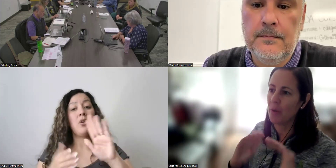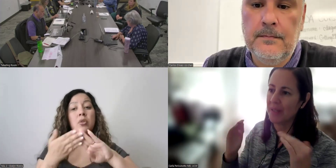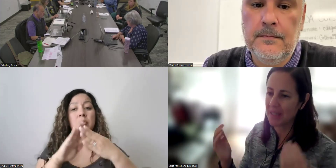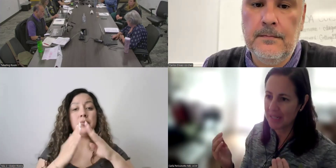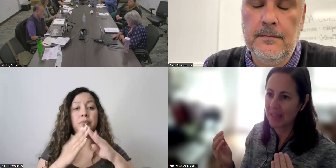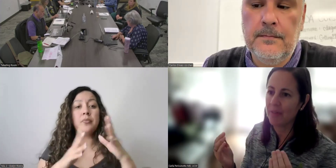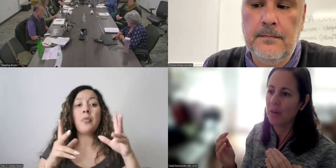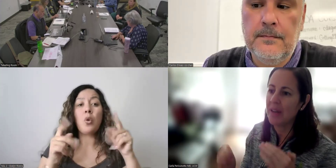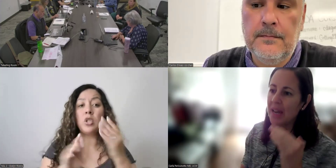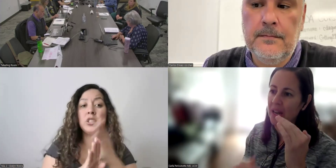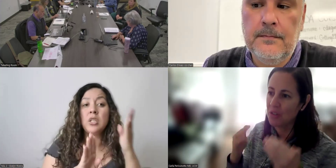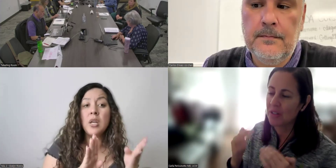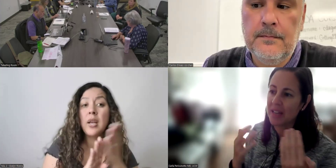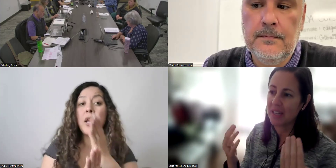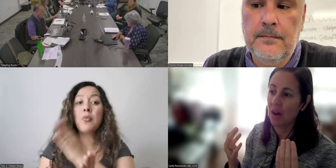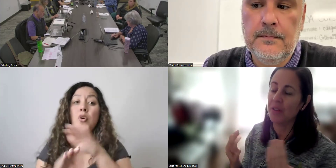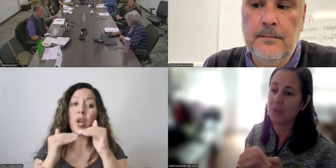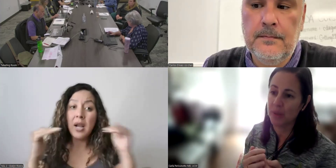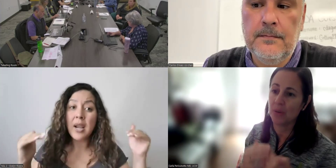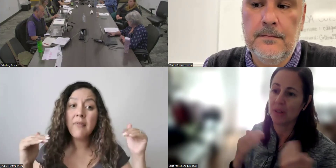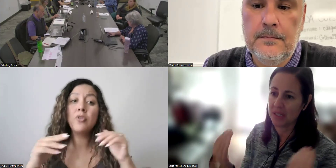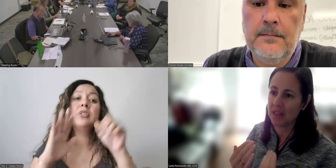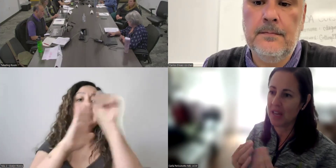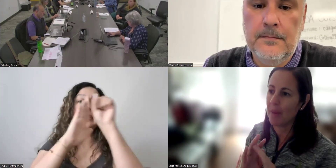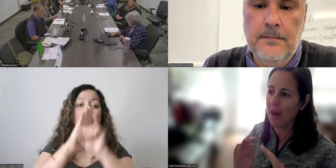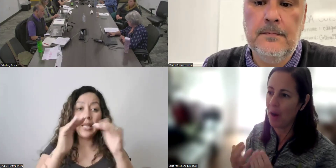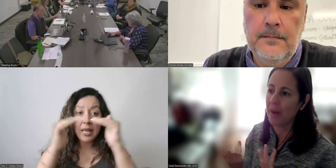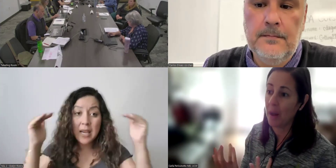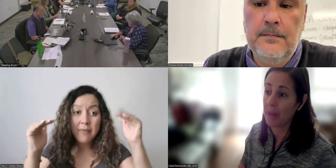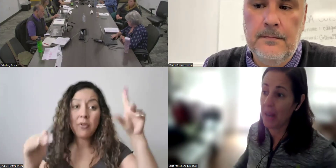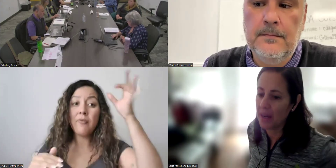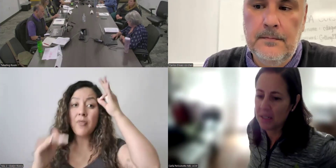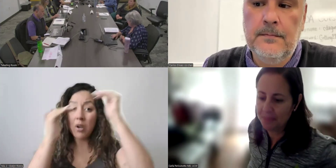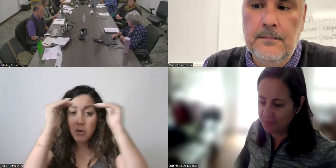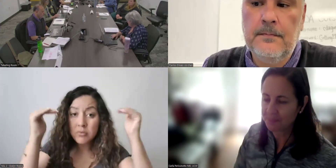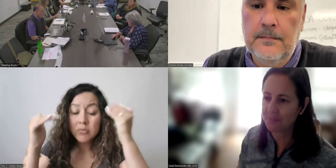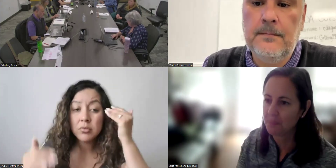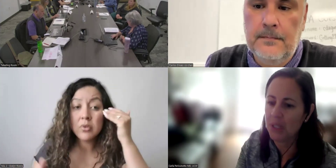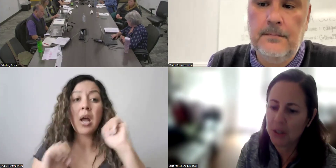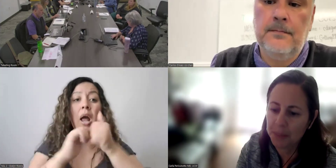neighborhood level, what's at the state level, and utilizing all these resources to think about how we help connect.